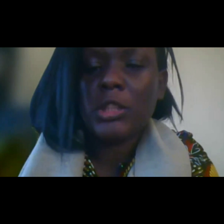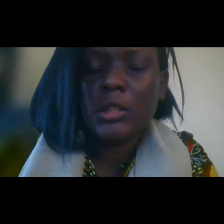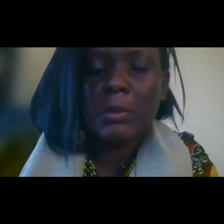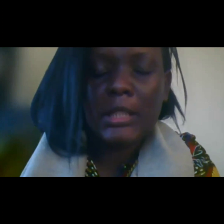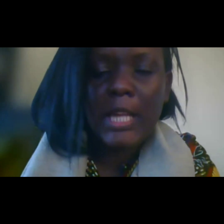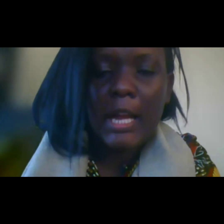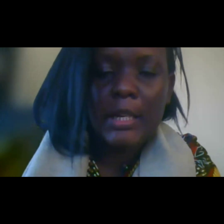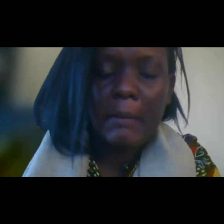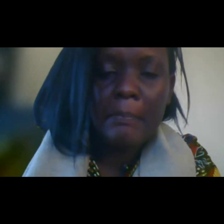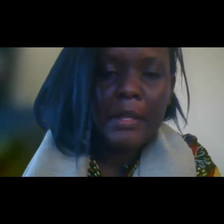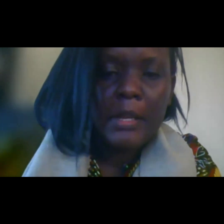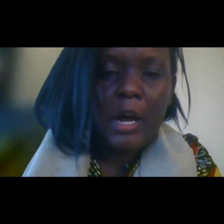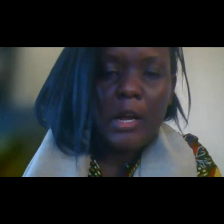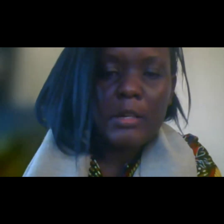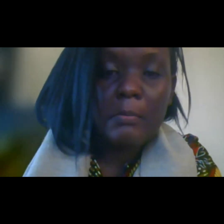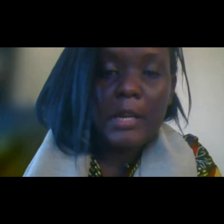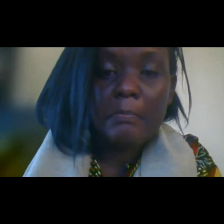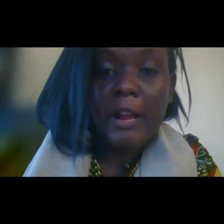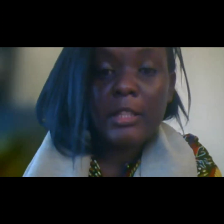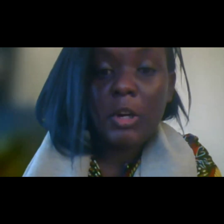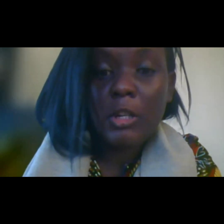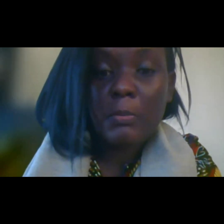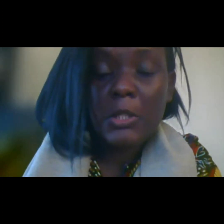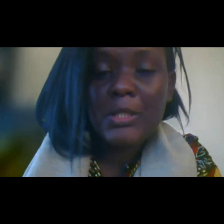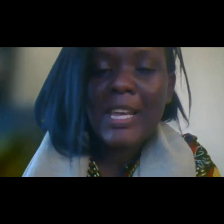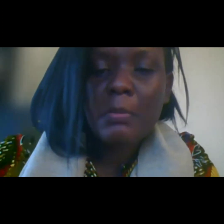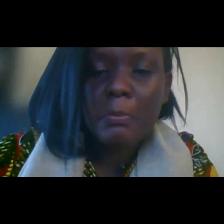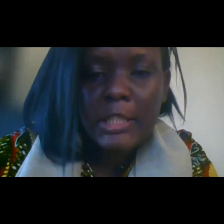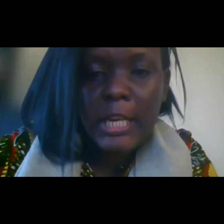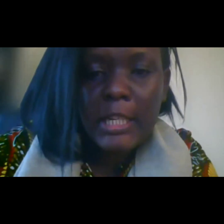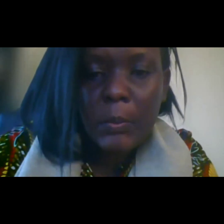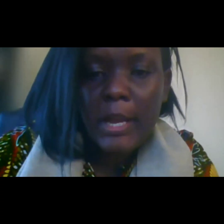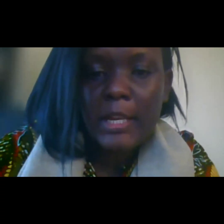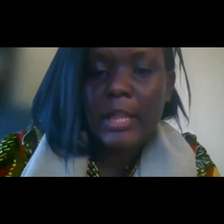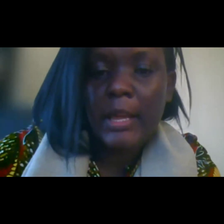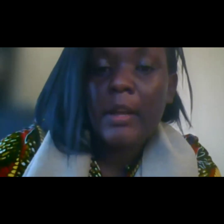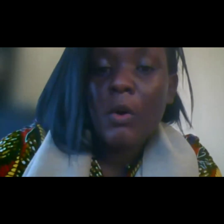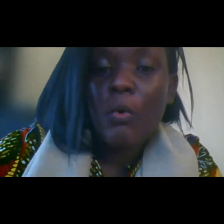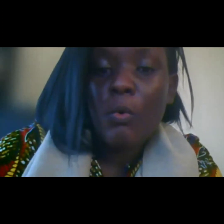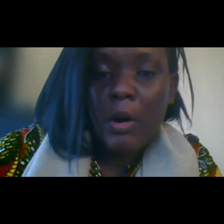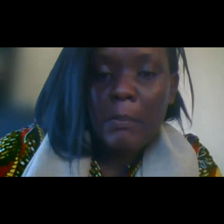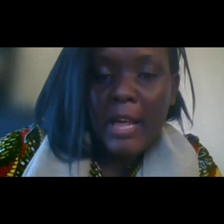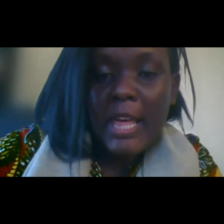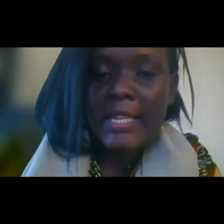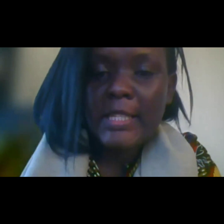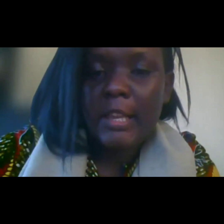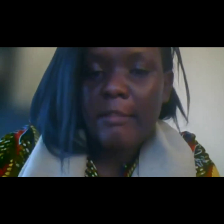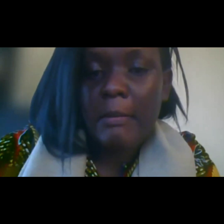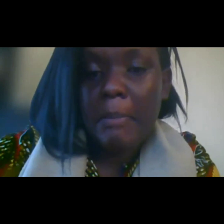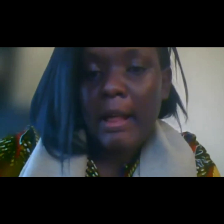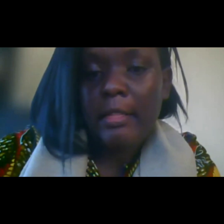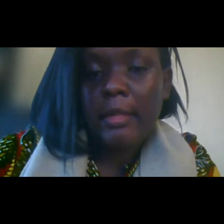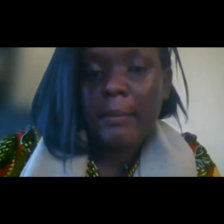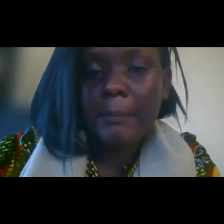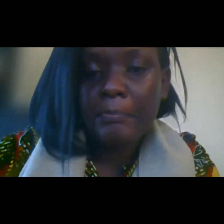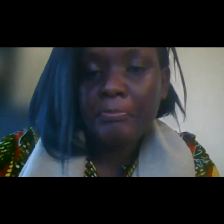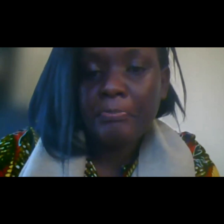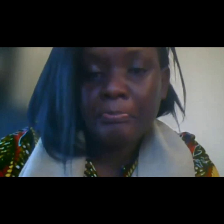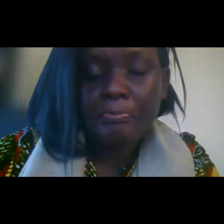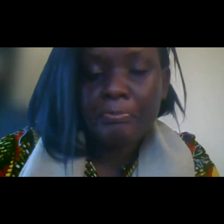but mostly it's being done in private hospitals, especially when the mother is giving